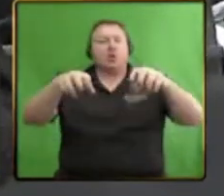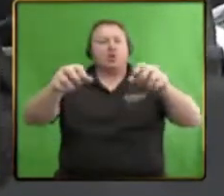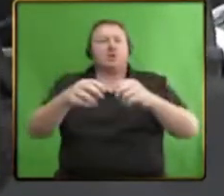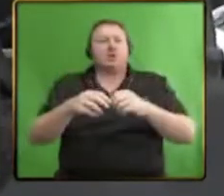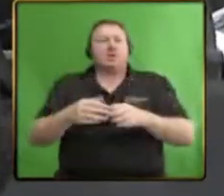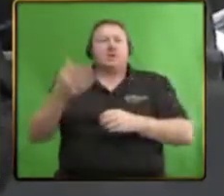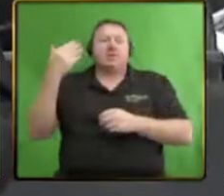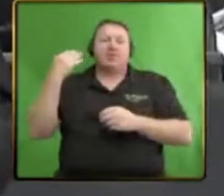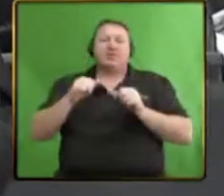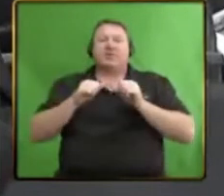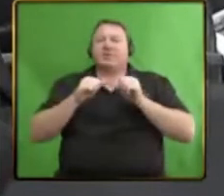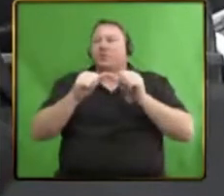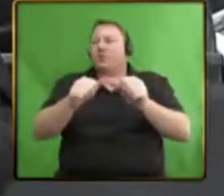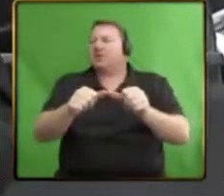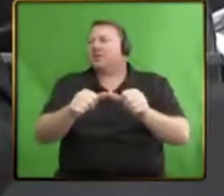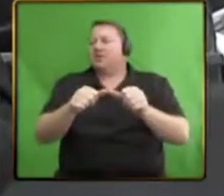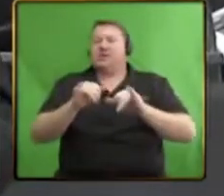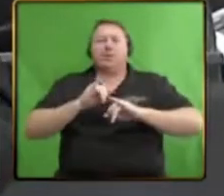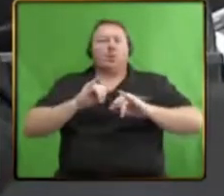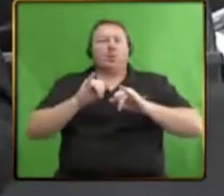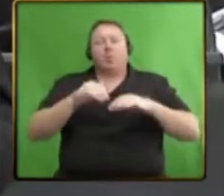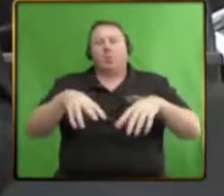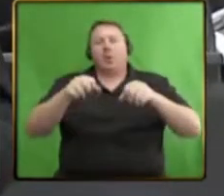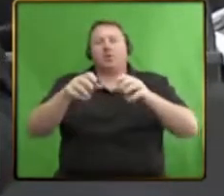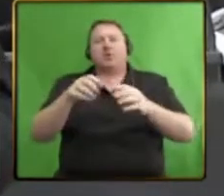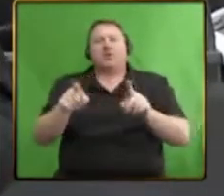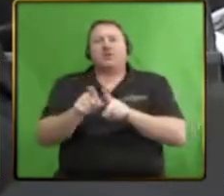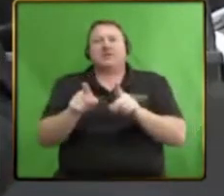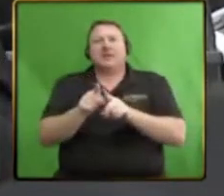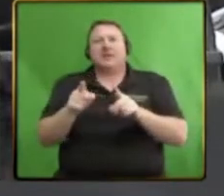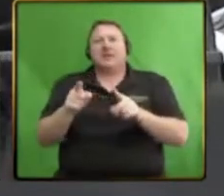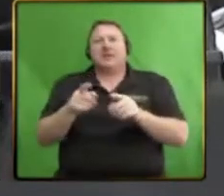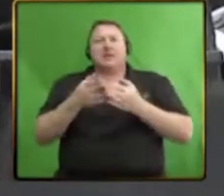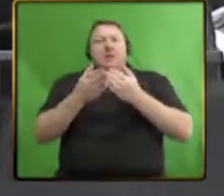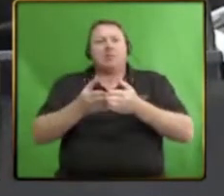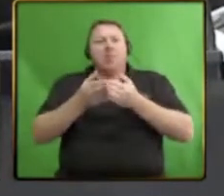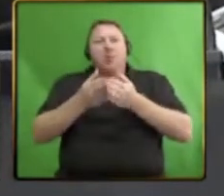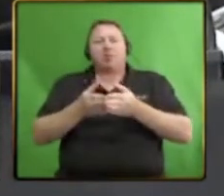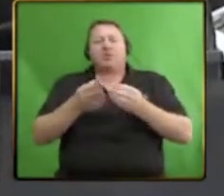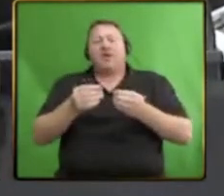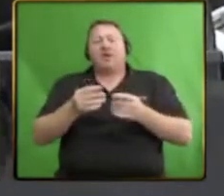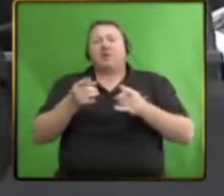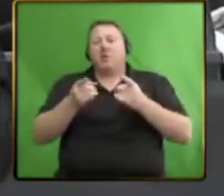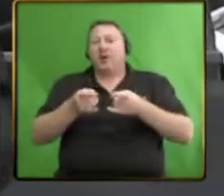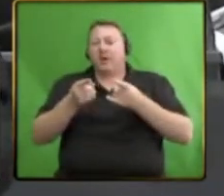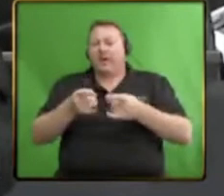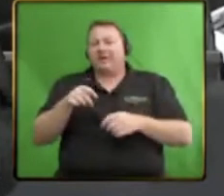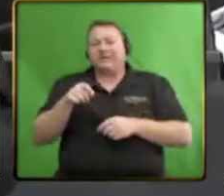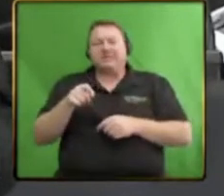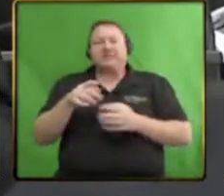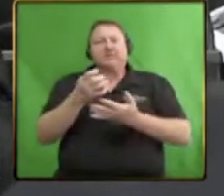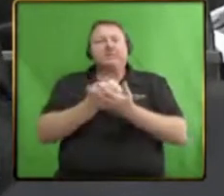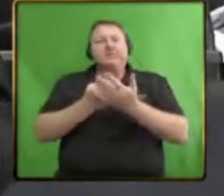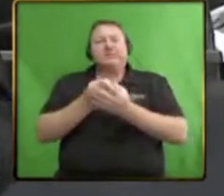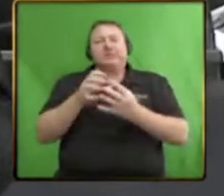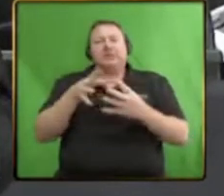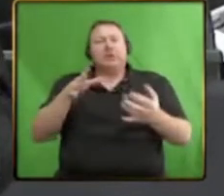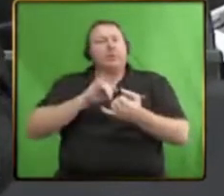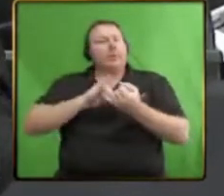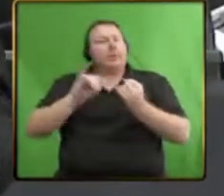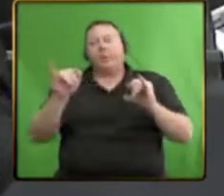previous persistence and severity of load shedding, together with the poor state of our ports and freight rail, have taken their toll on our economic growth